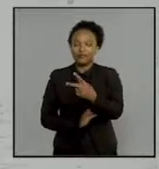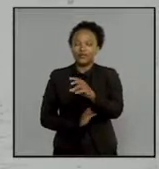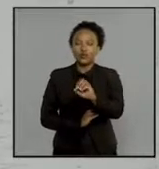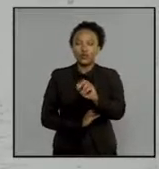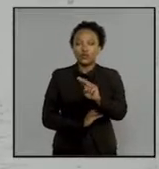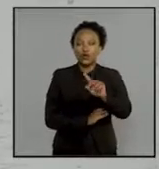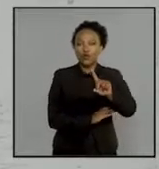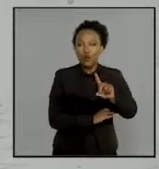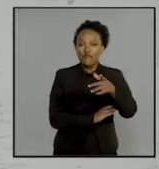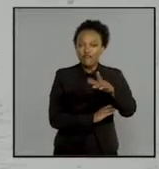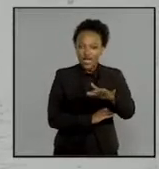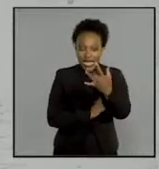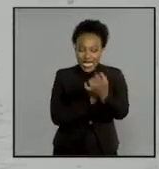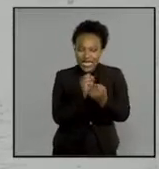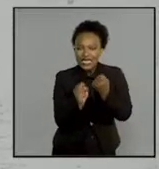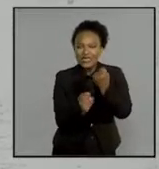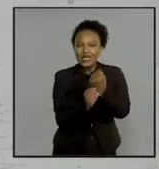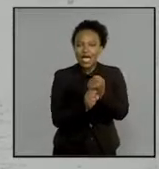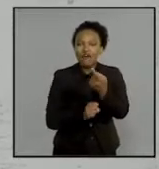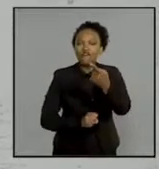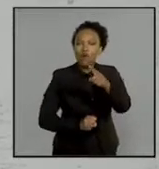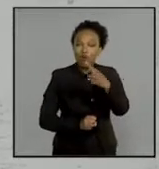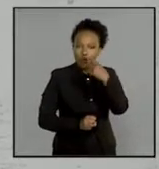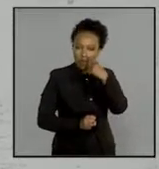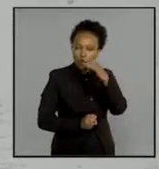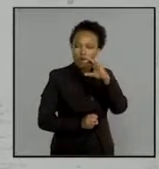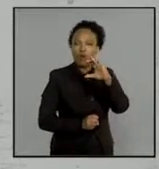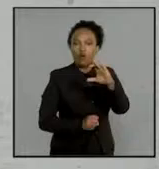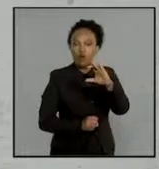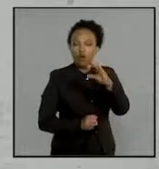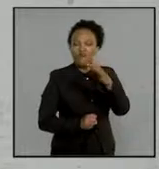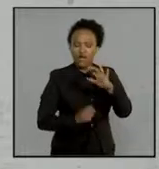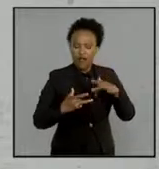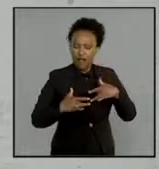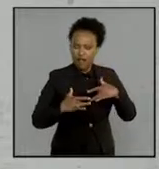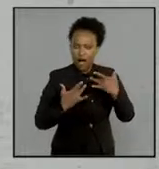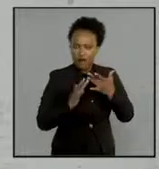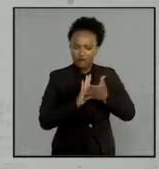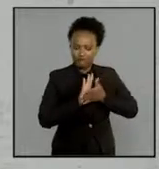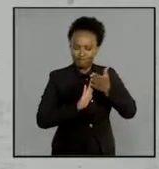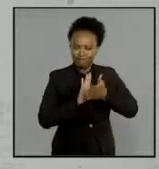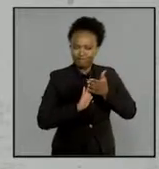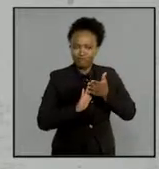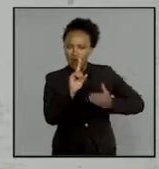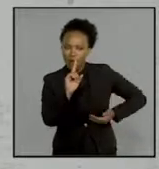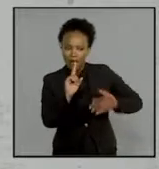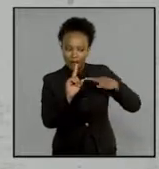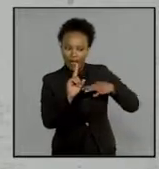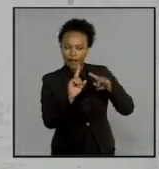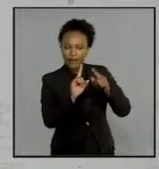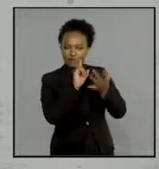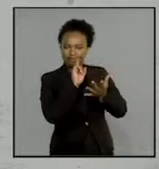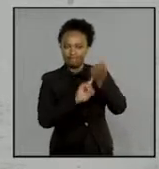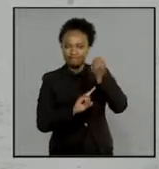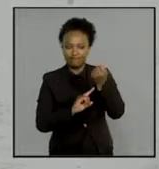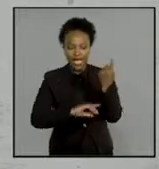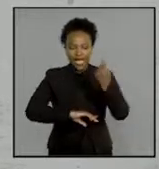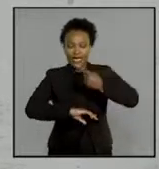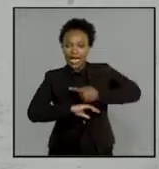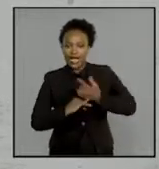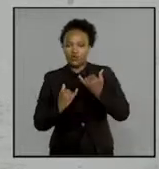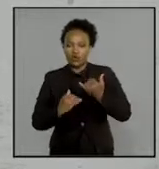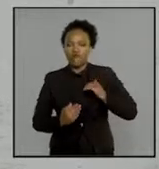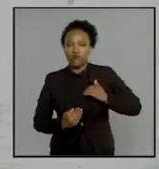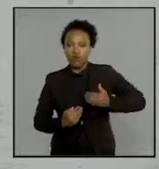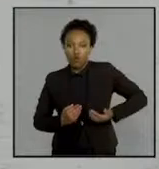has been declared the year of Umama Charlotte Mannya Maxeke, who dedicated her life to the upliftment of others. On this